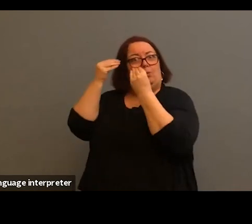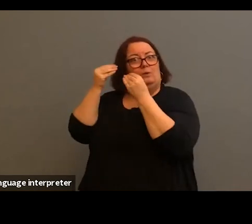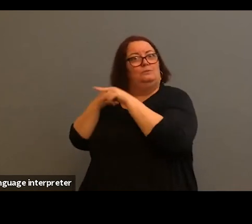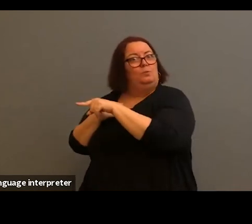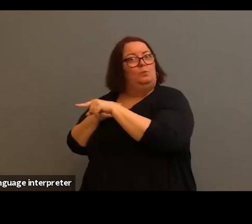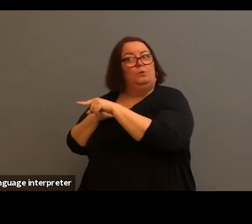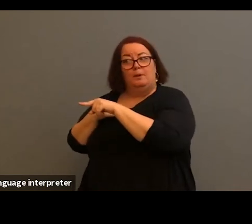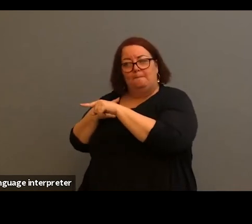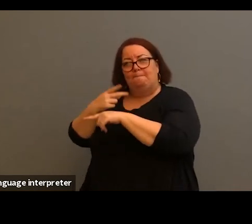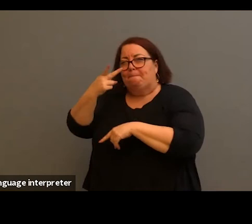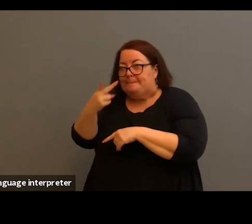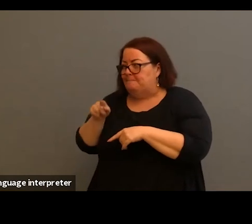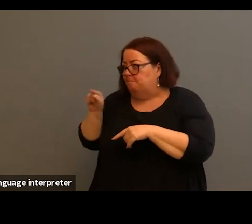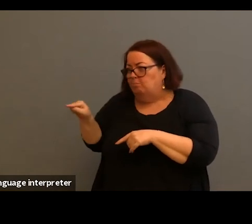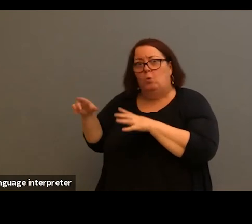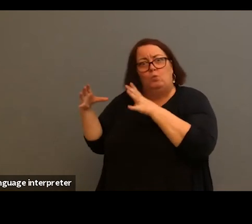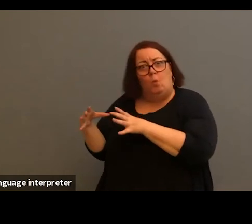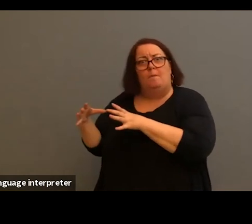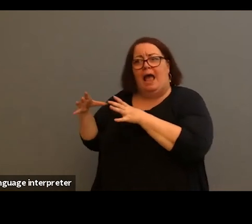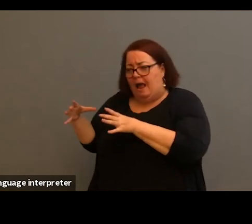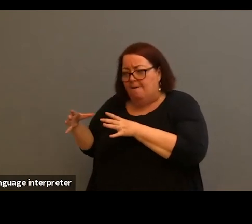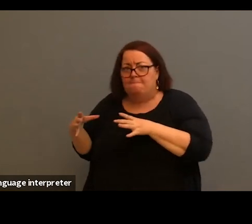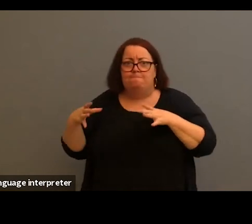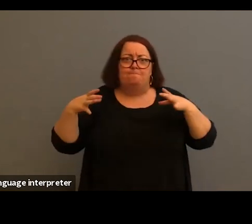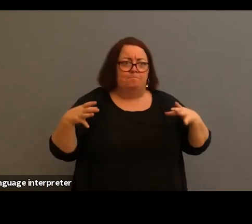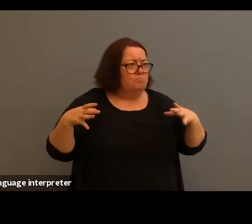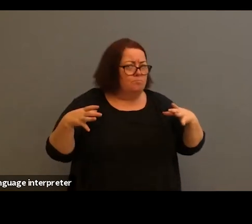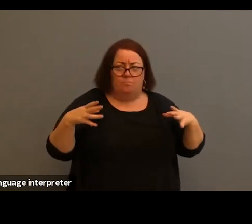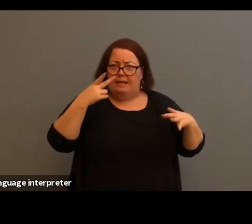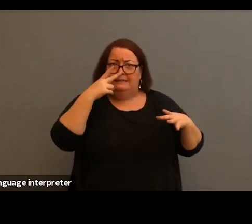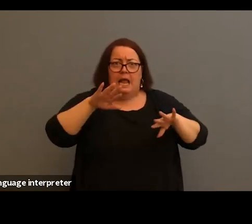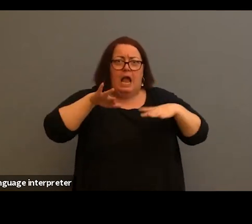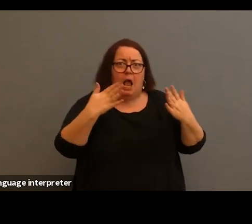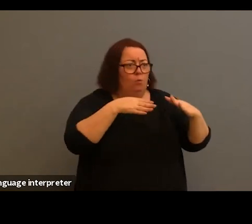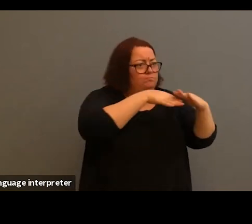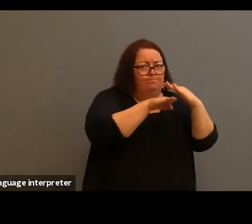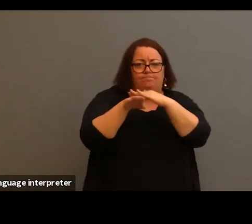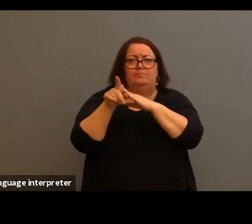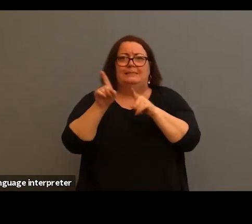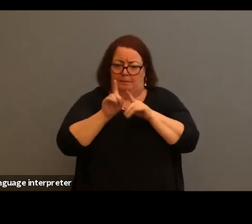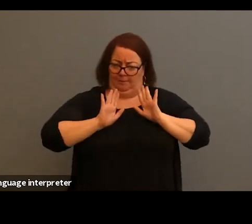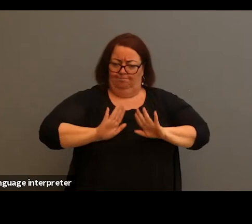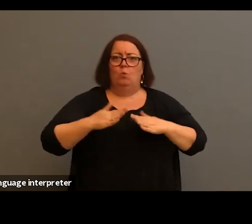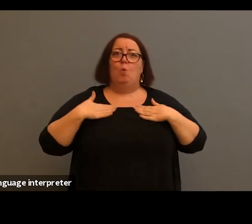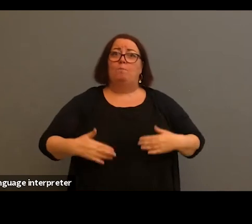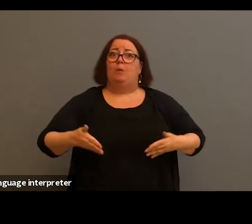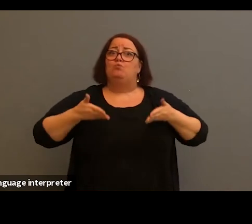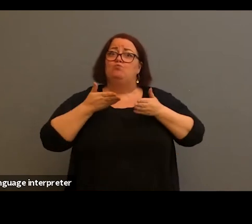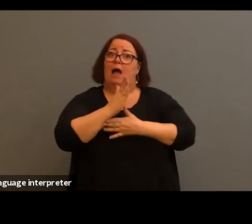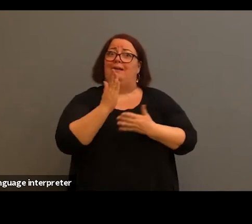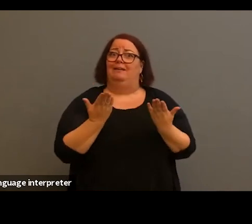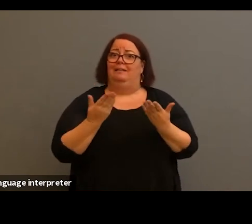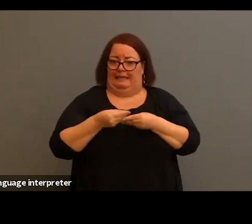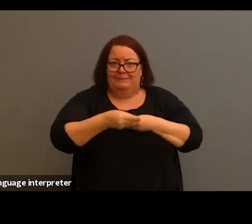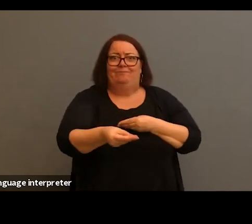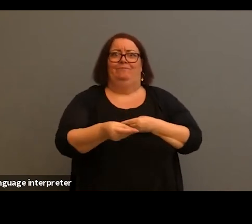in the UNCRPD, have the same rights as anybody else to participate in these areas and get services that allow them